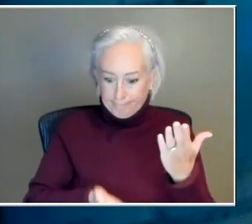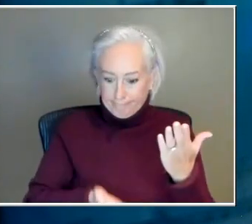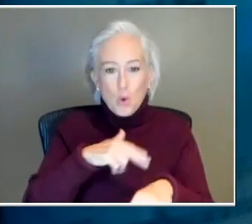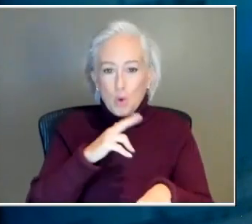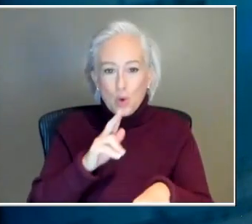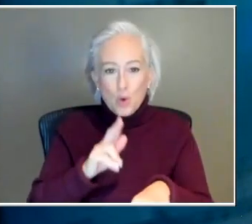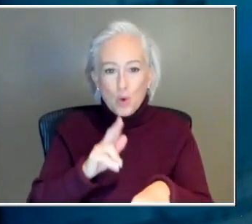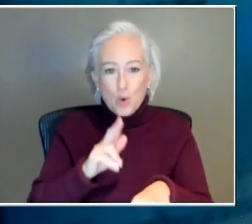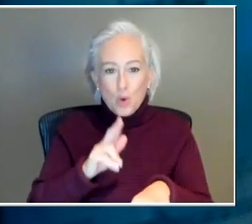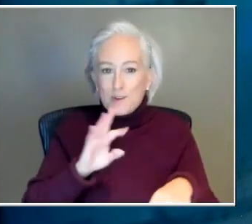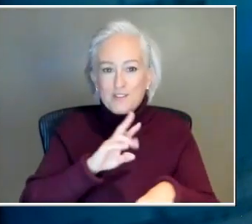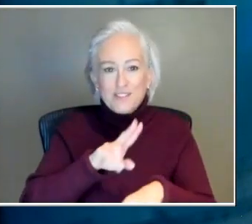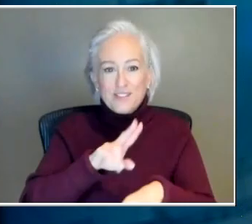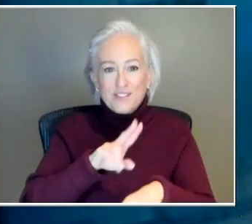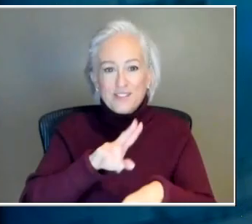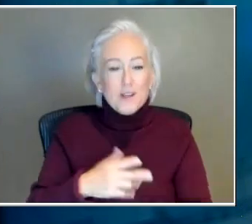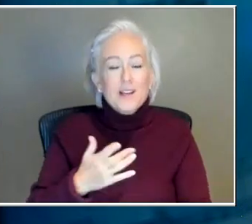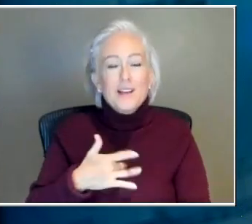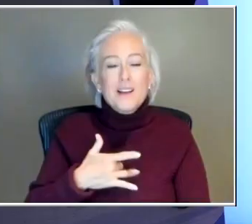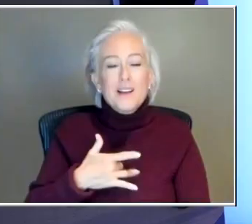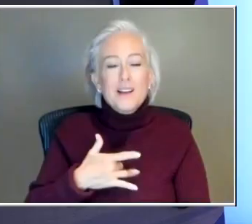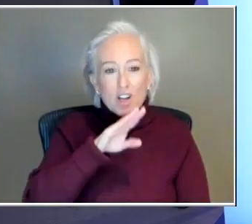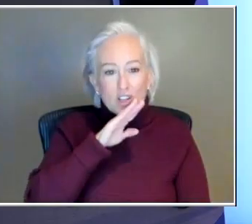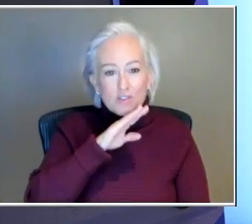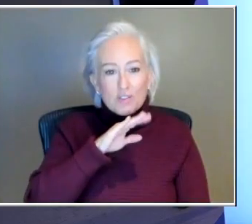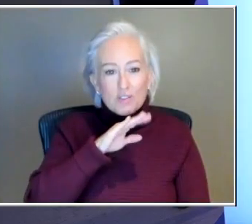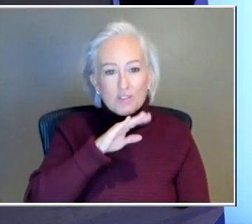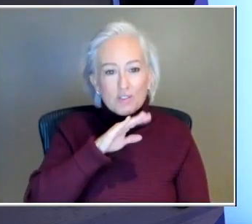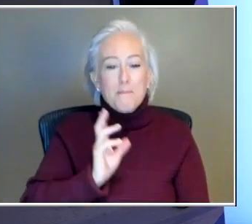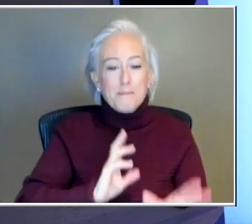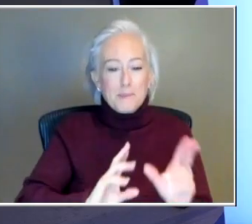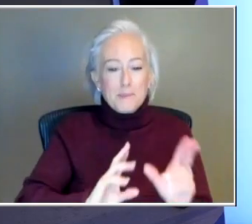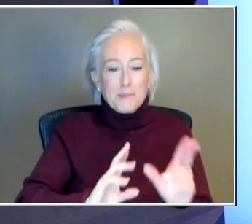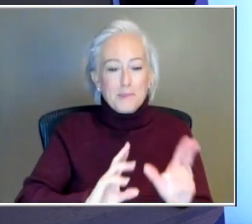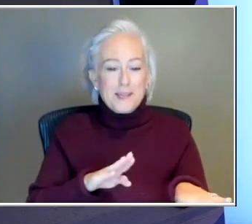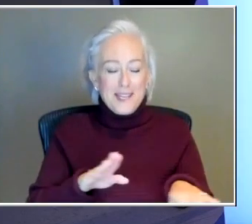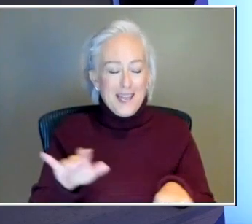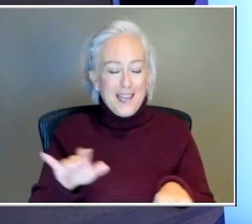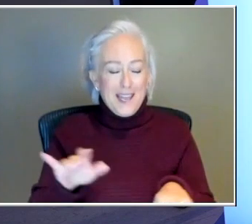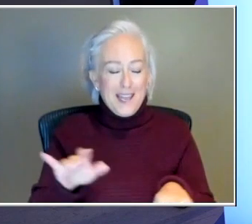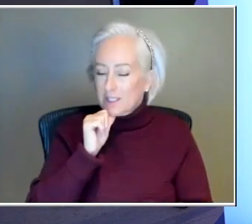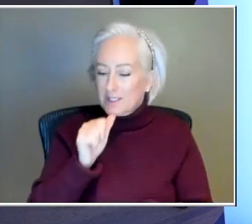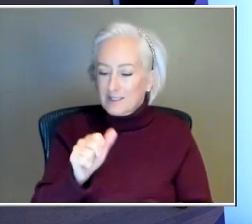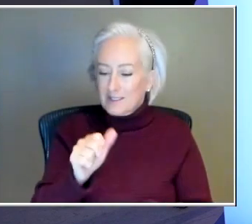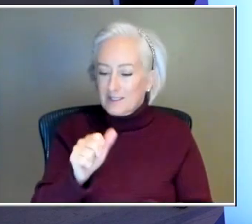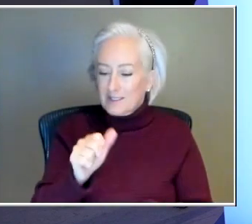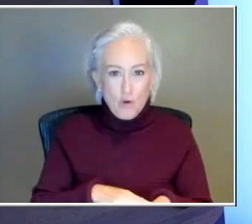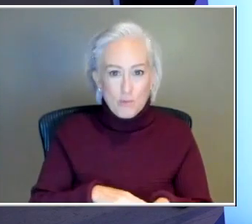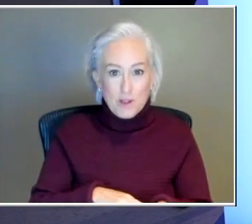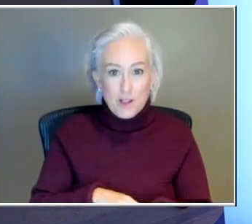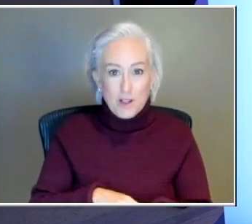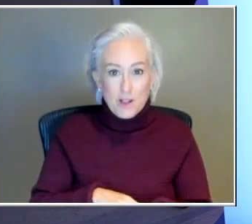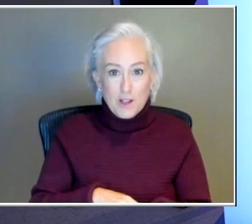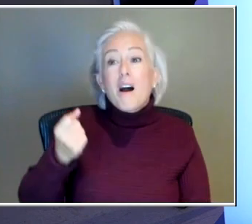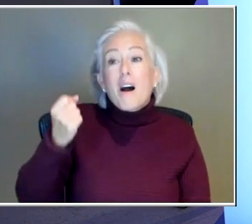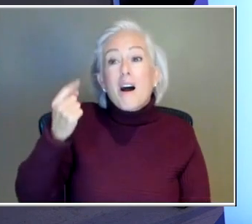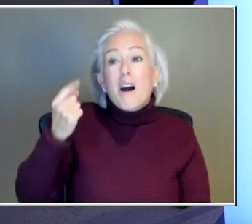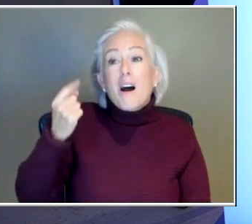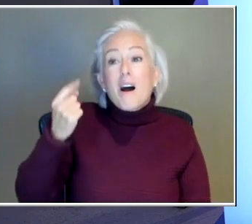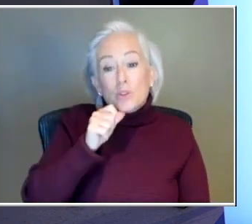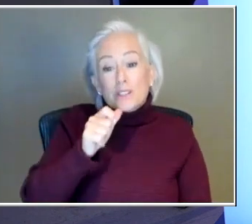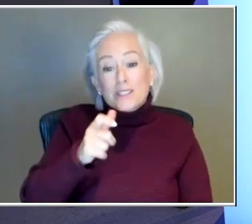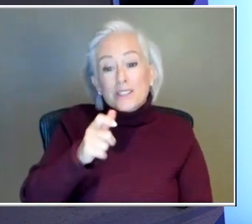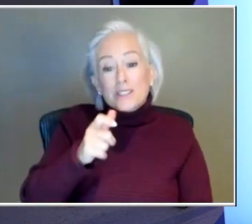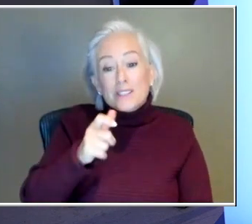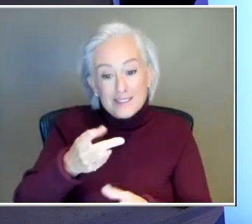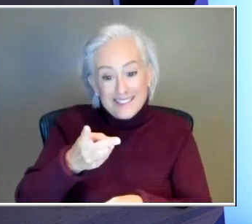really frustrating that she's treated like she's not. Right, and we can acknowledge that you actually did not treat Mallory, absolutely. but you treat patients